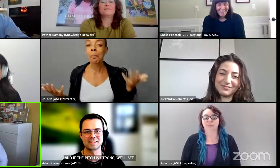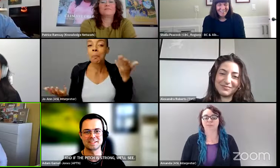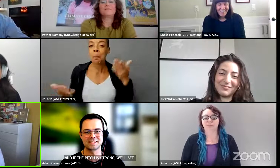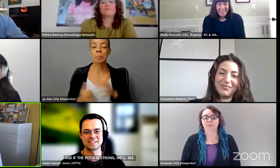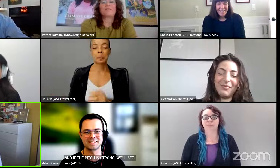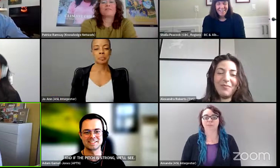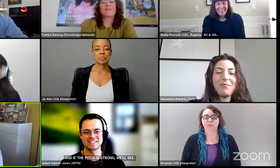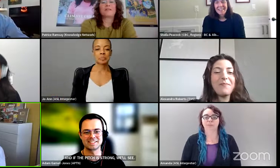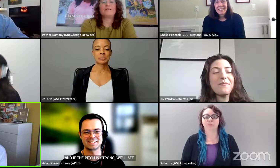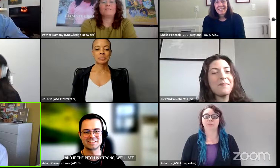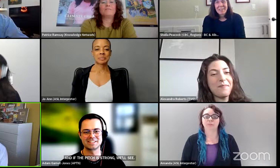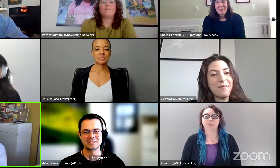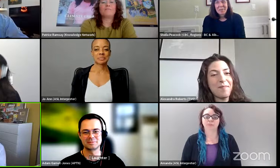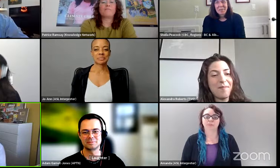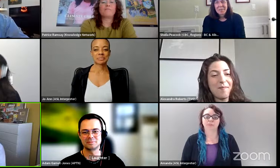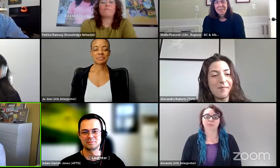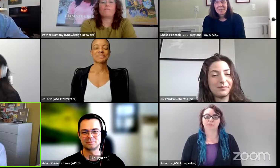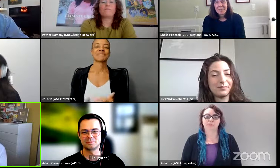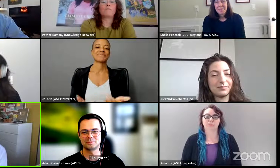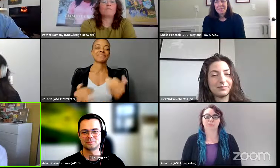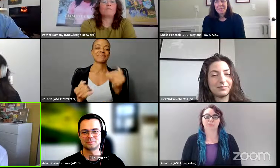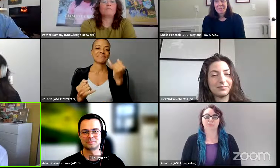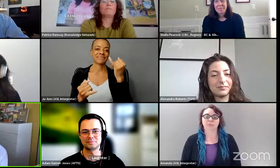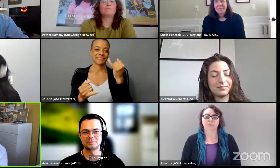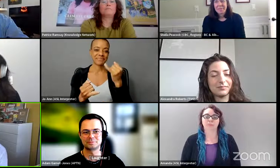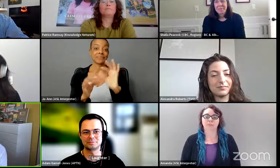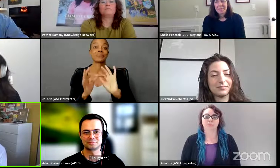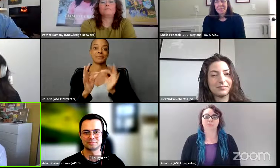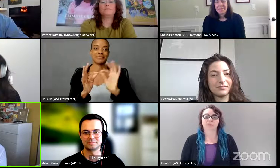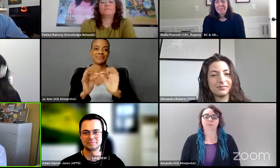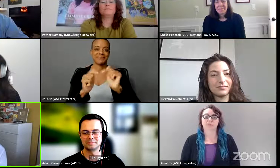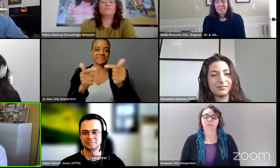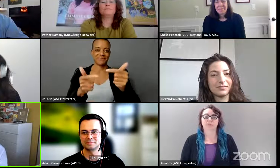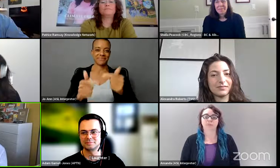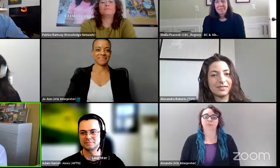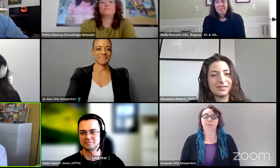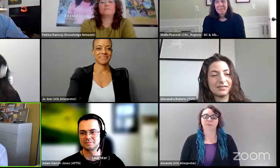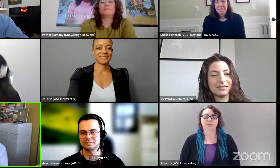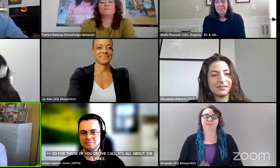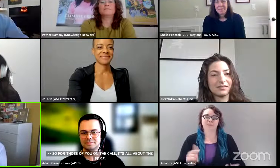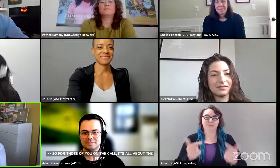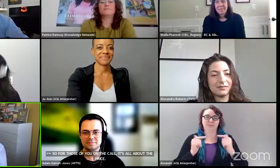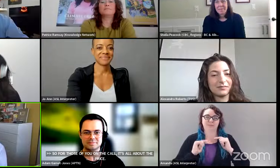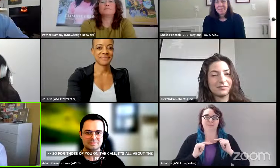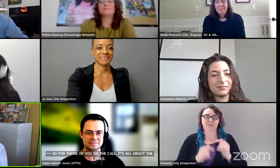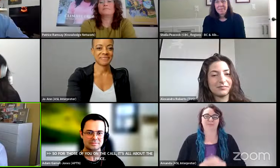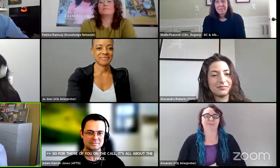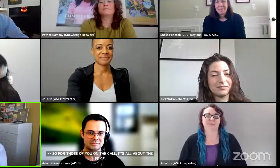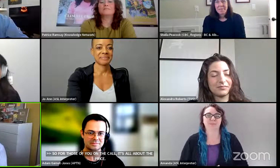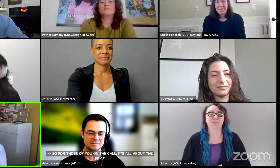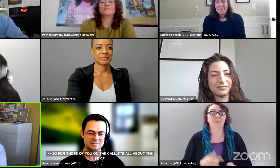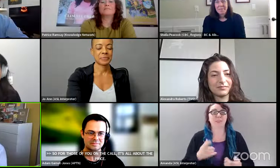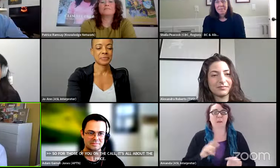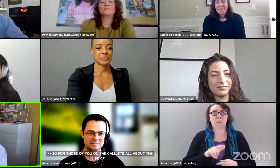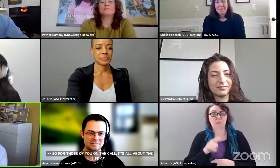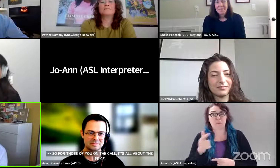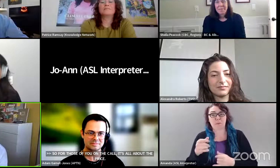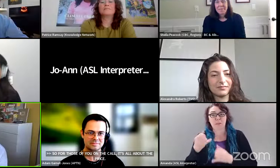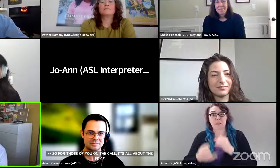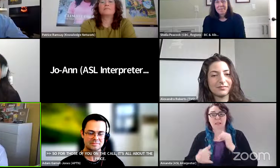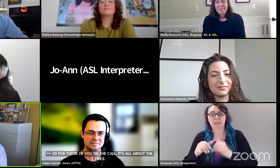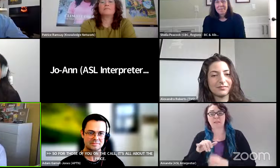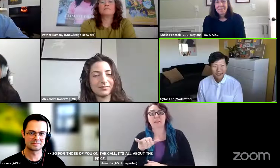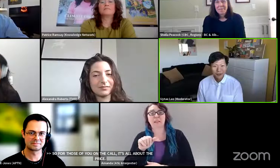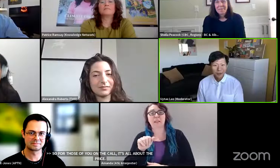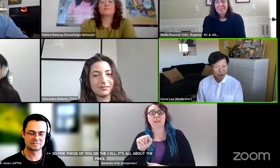price. Okay. Last off, but not least by all means, Yasmin and Basakur, would you like to kind of give a quick intro to yourself